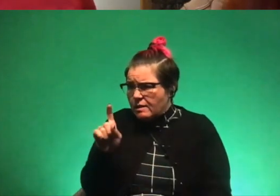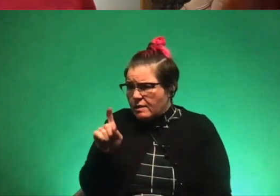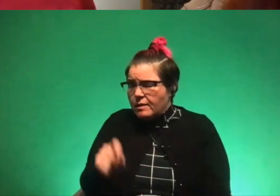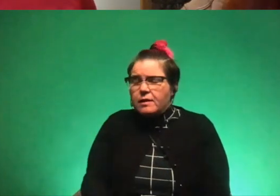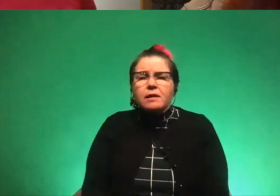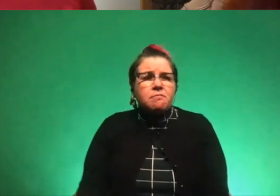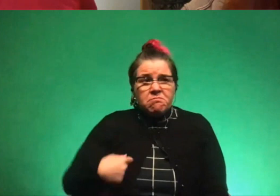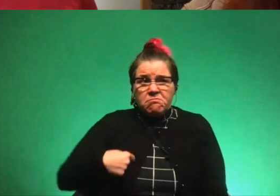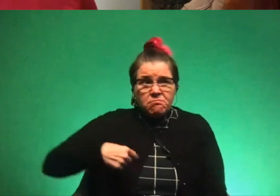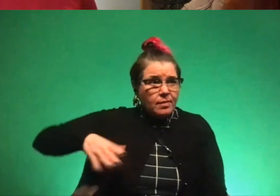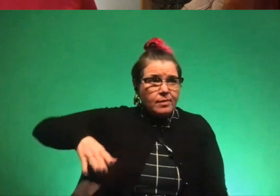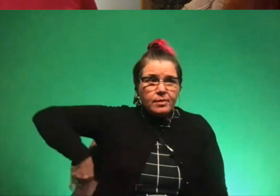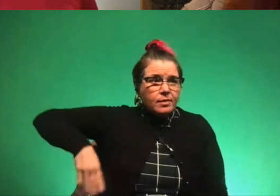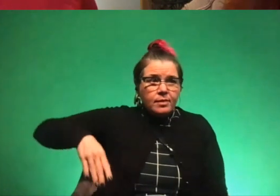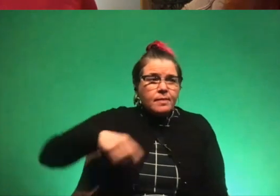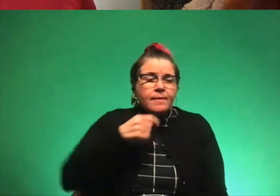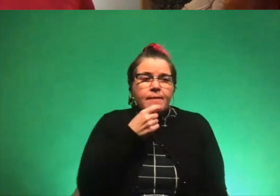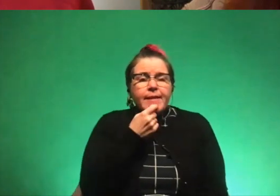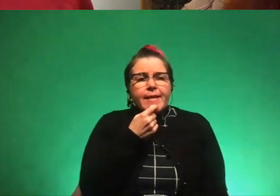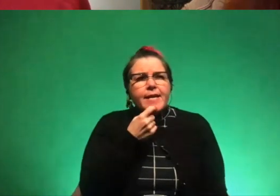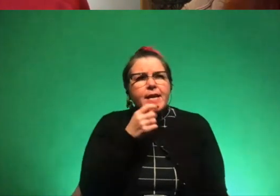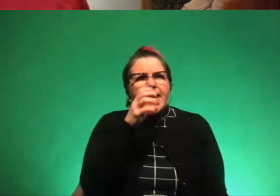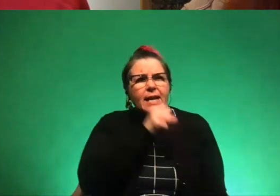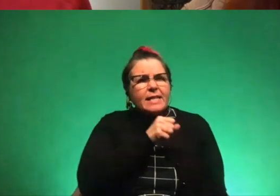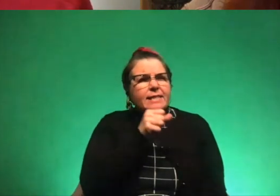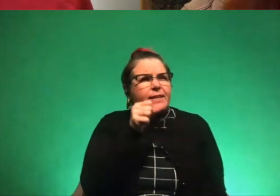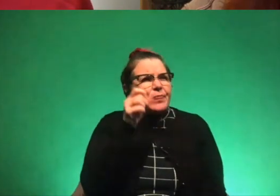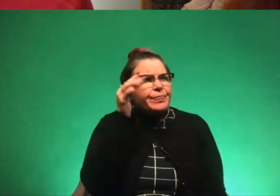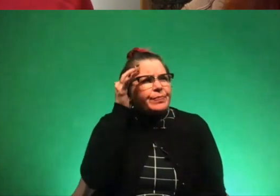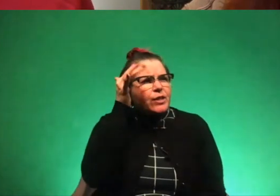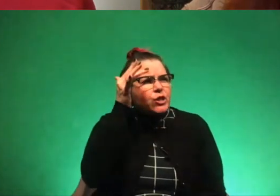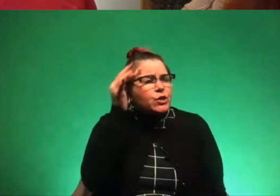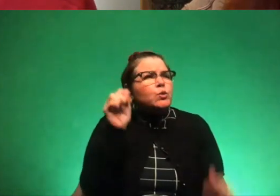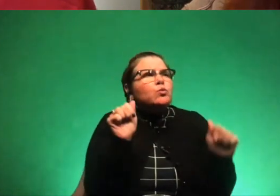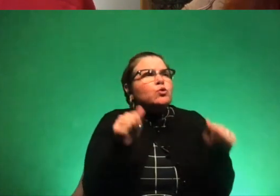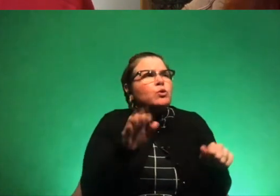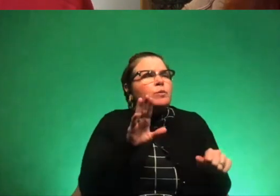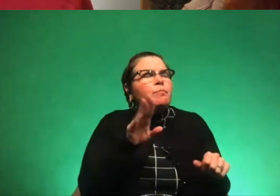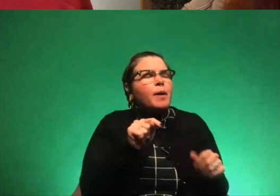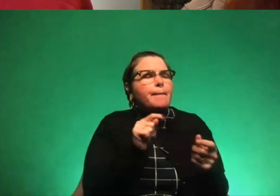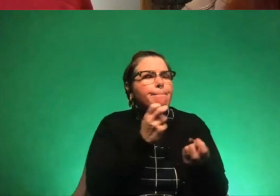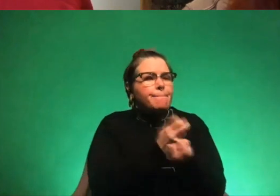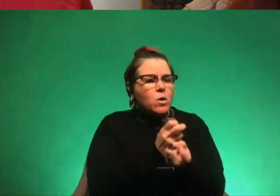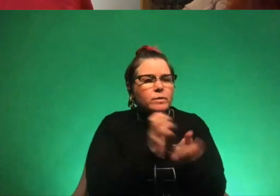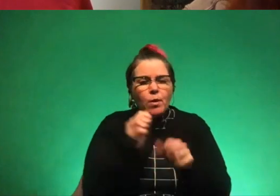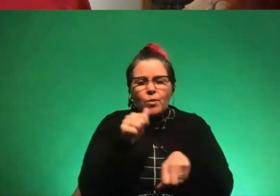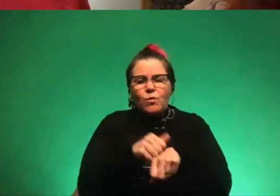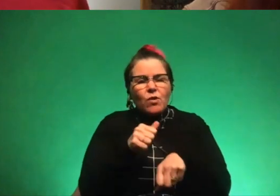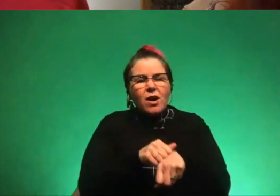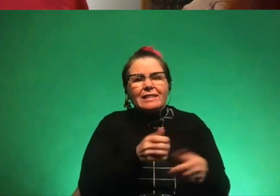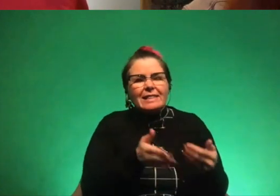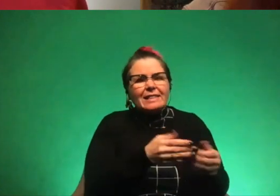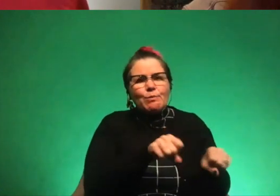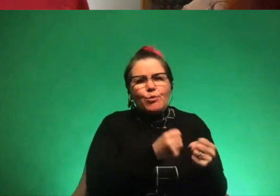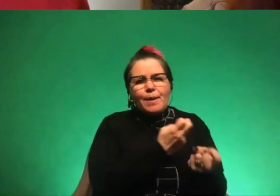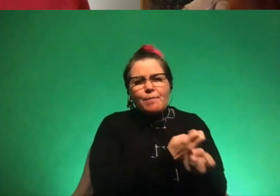I haven't. I guess in theory you could, but bones compared to rocks are pretty fragile. And so I wouldn't